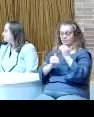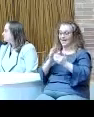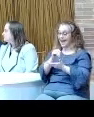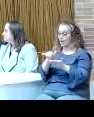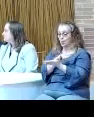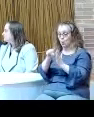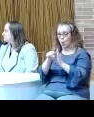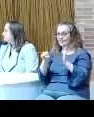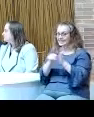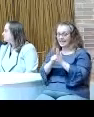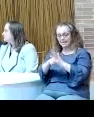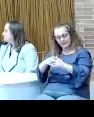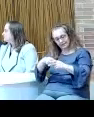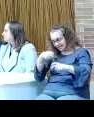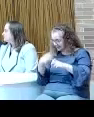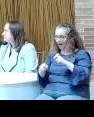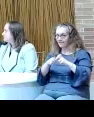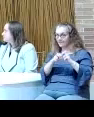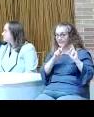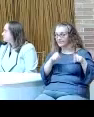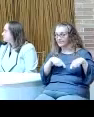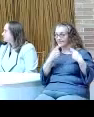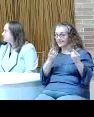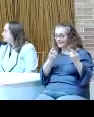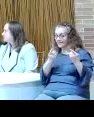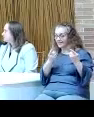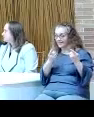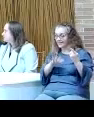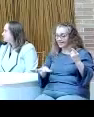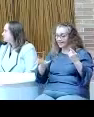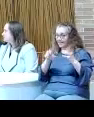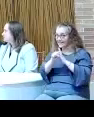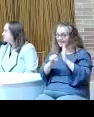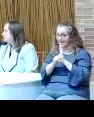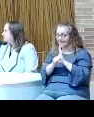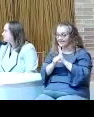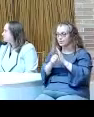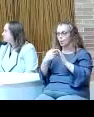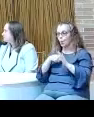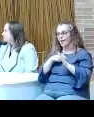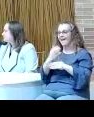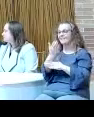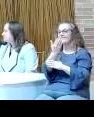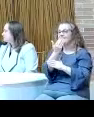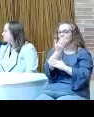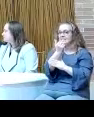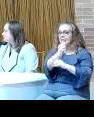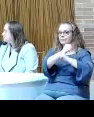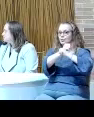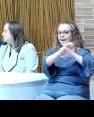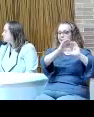the toughest State we have 15 protected classes we